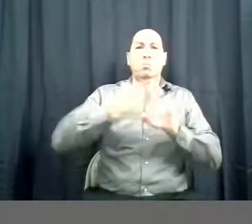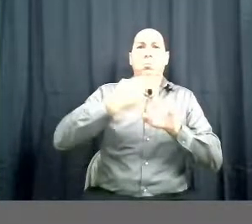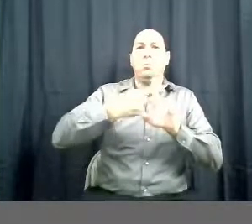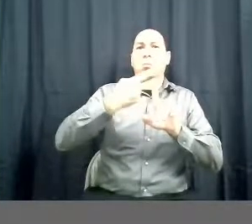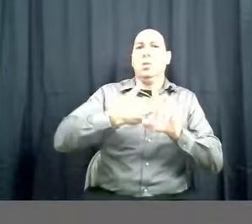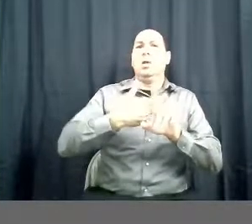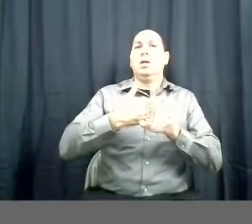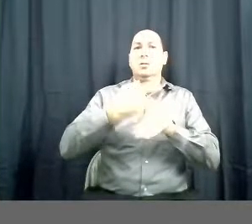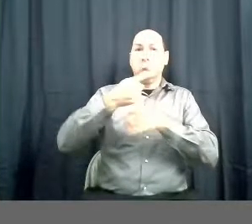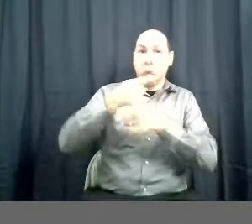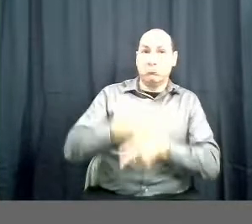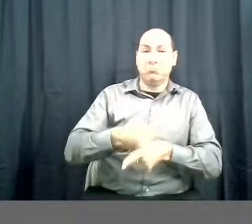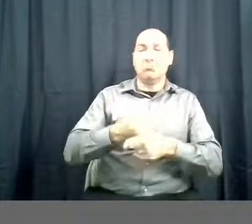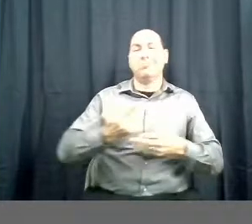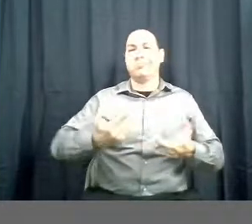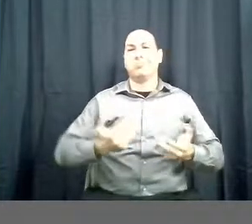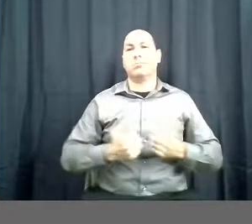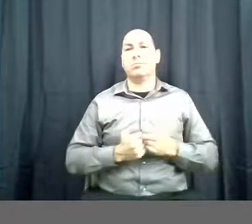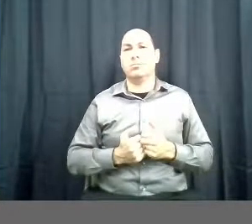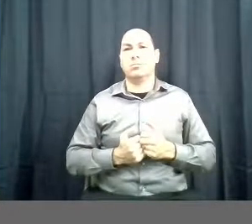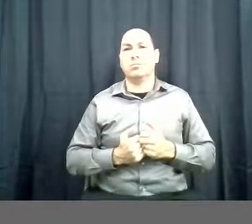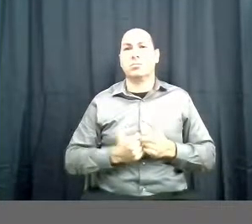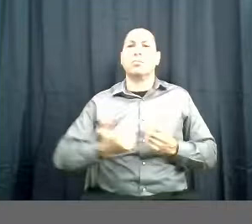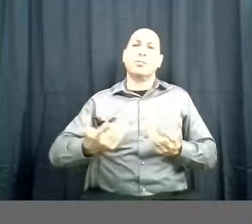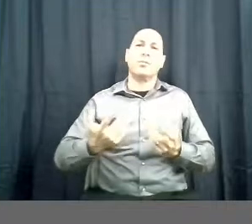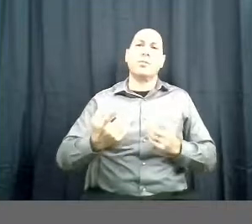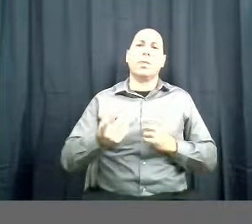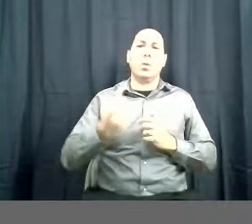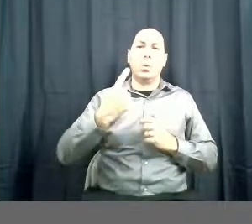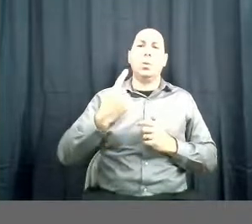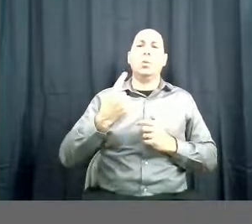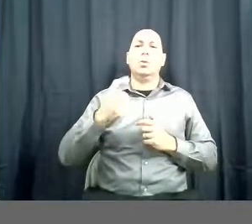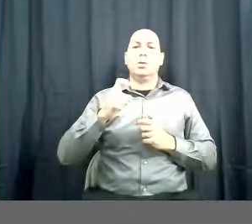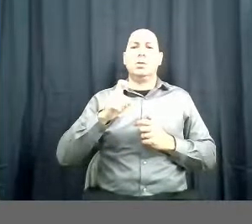so, there's an active dialogue that I know